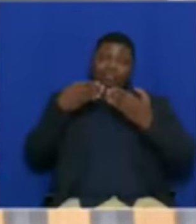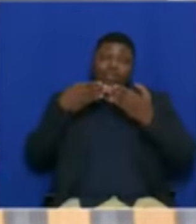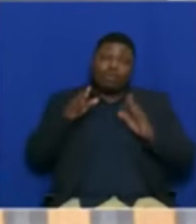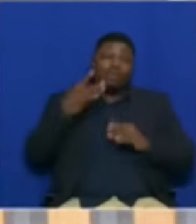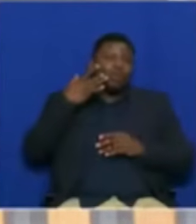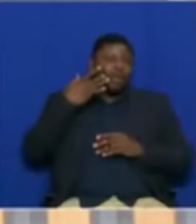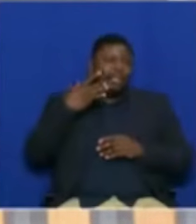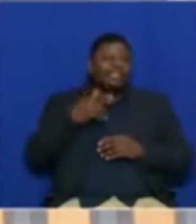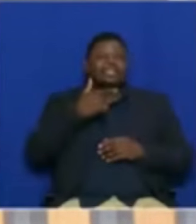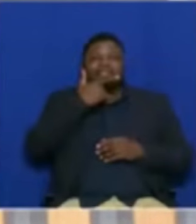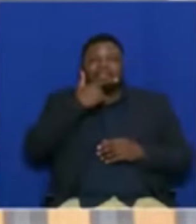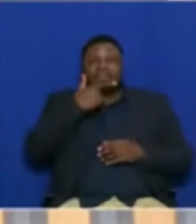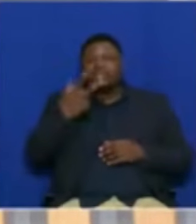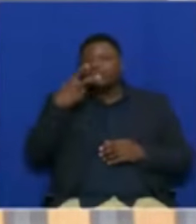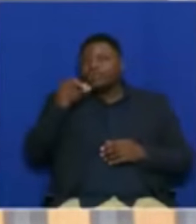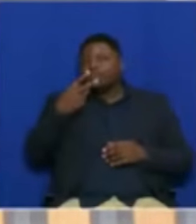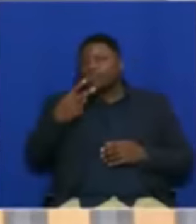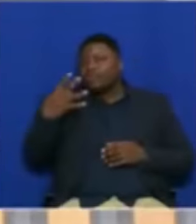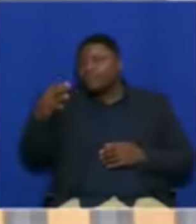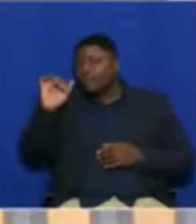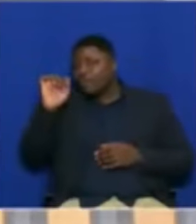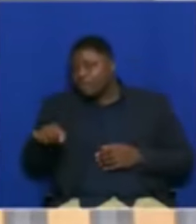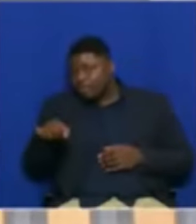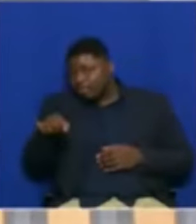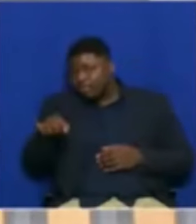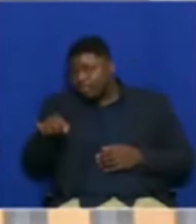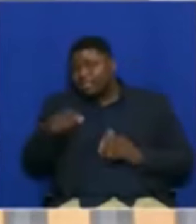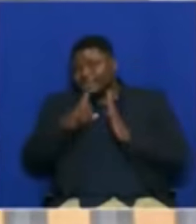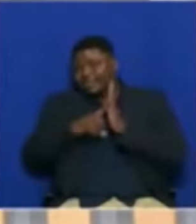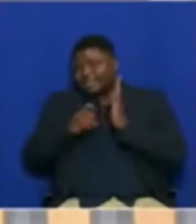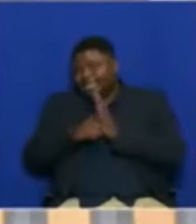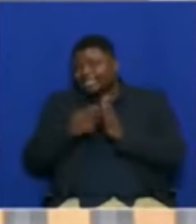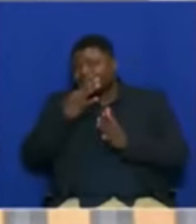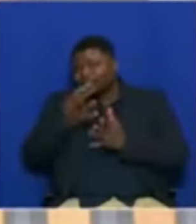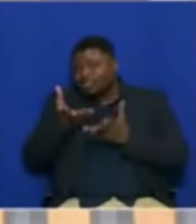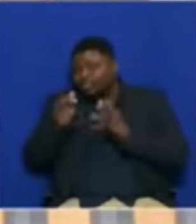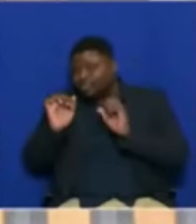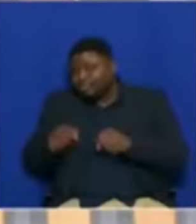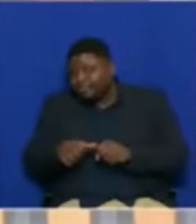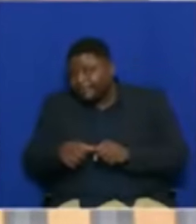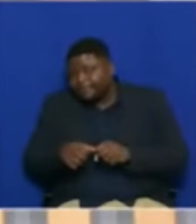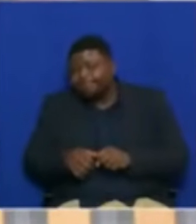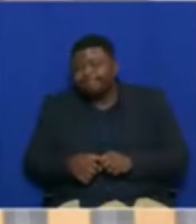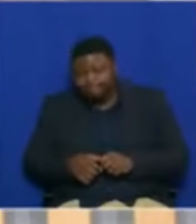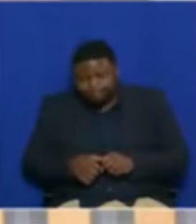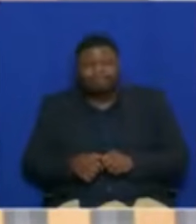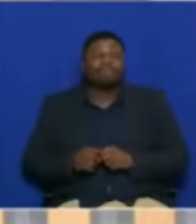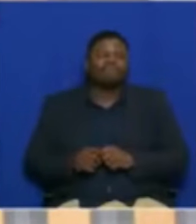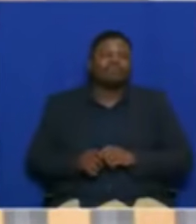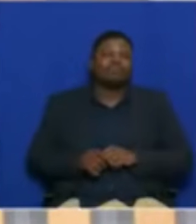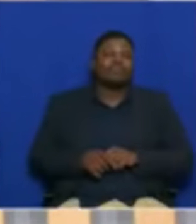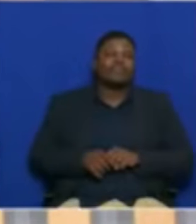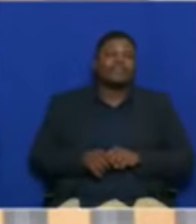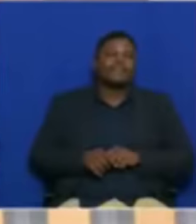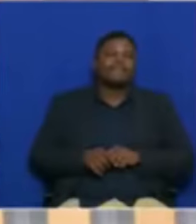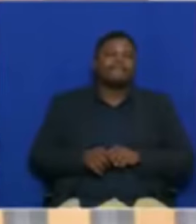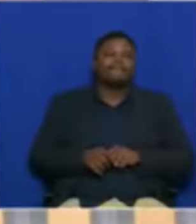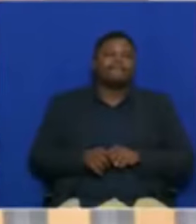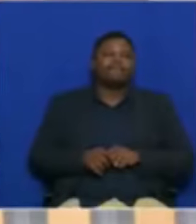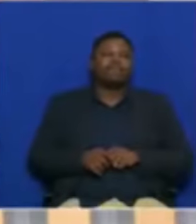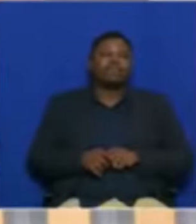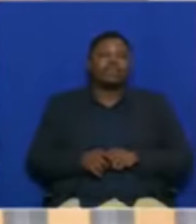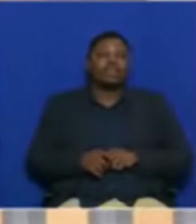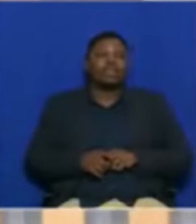what that date tells me. Yes. All right, thank you. Yes. Thank you, Chair. And I note that